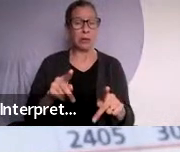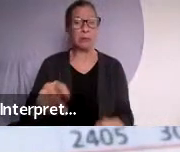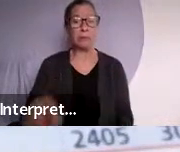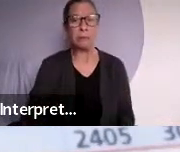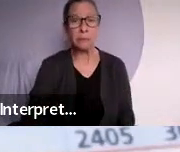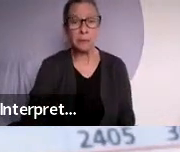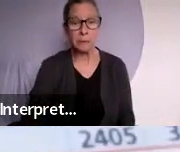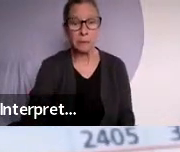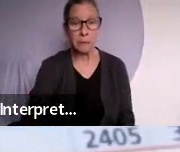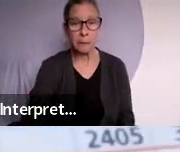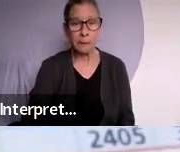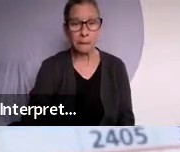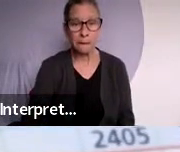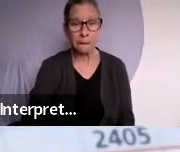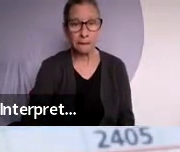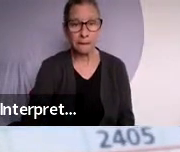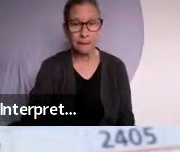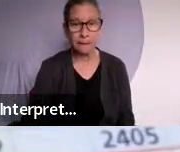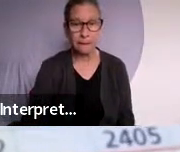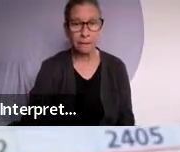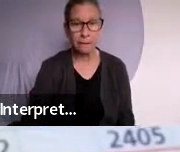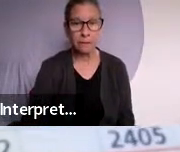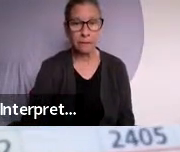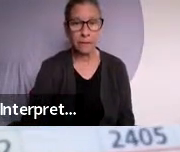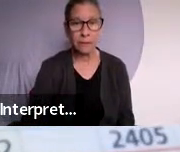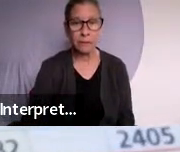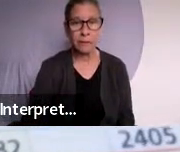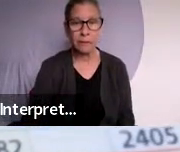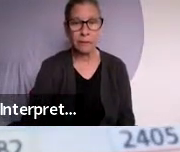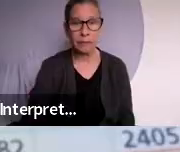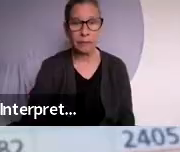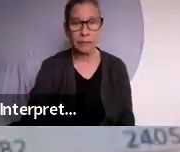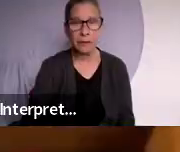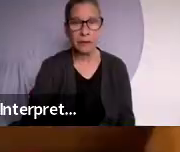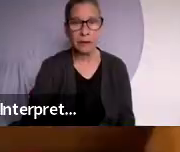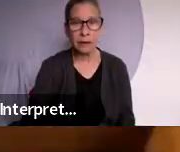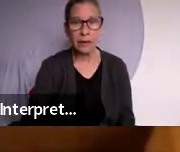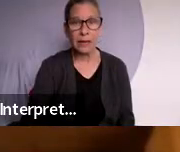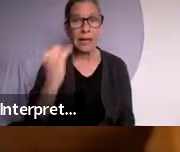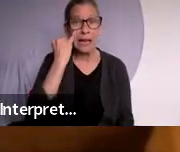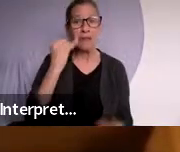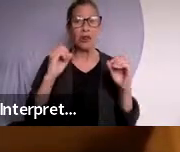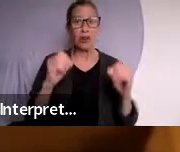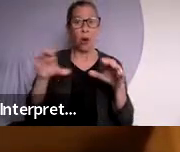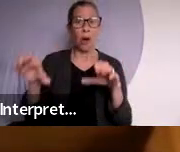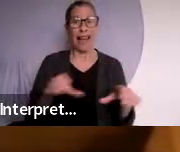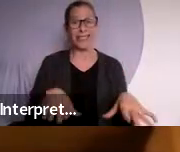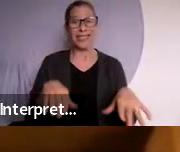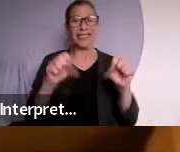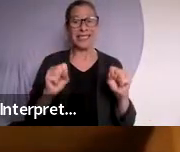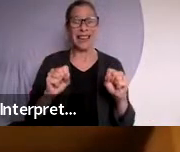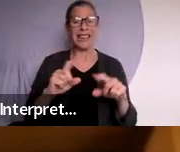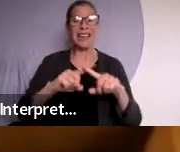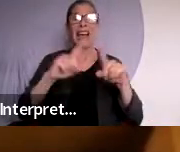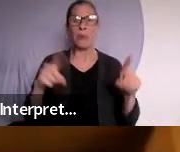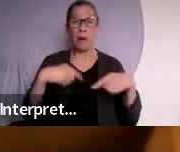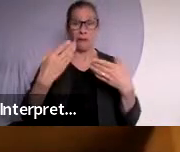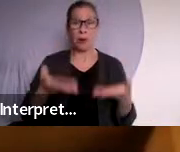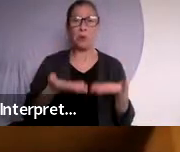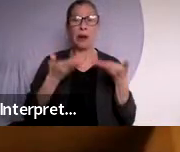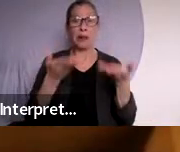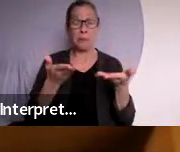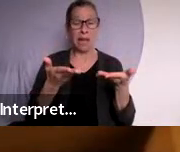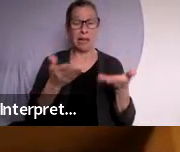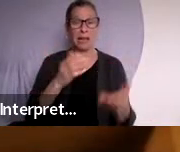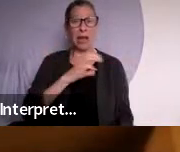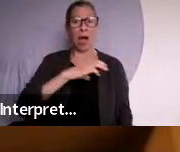than 100% if no action is taken. However, the trustees recommend that